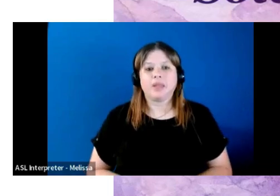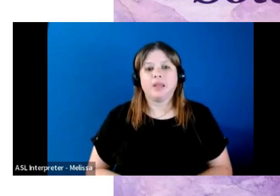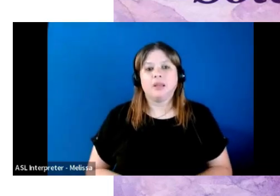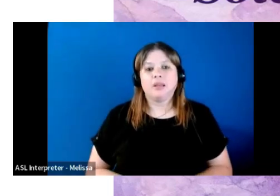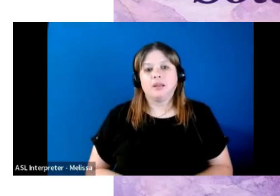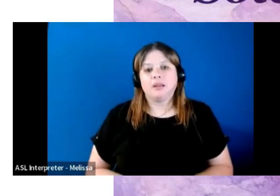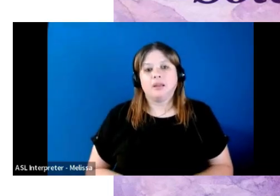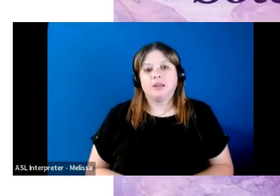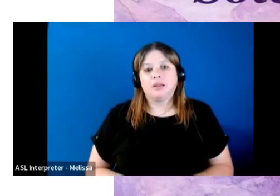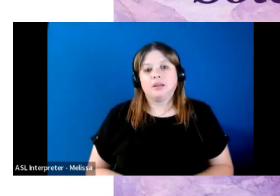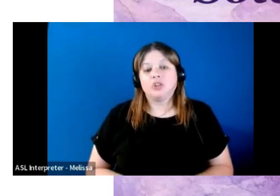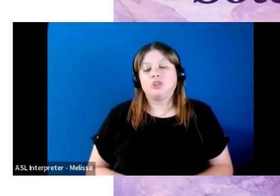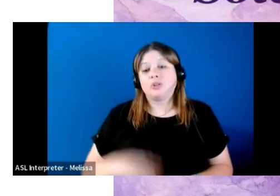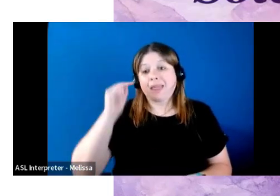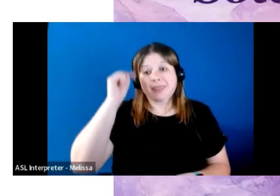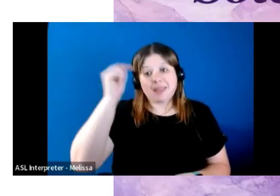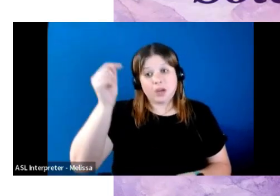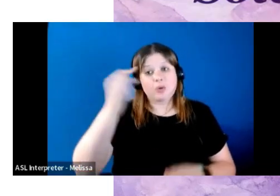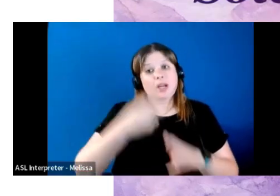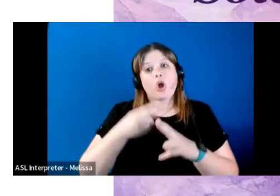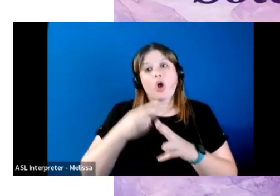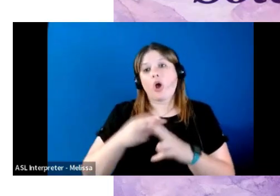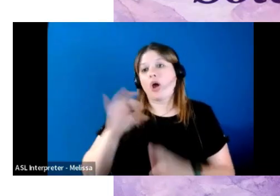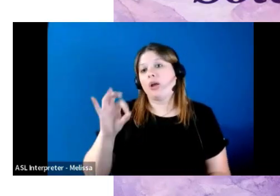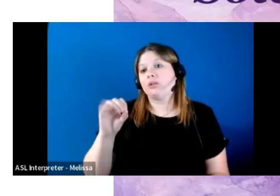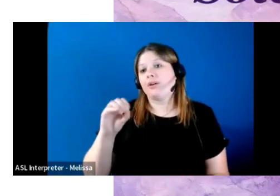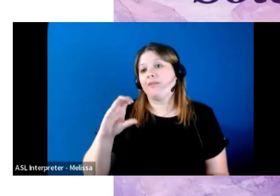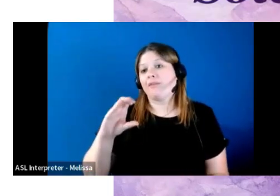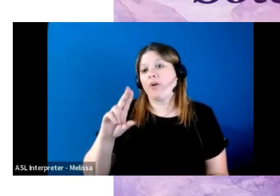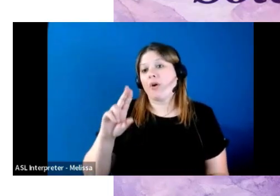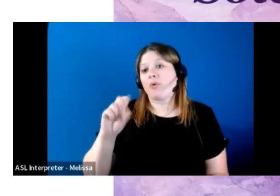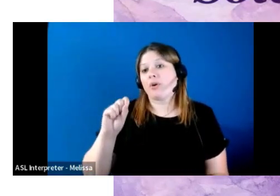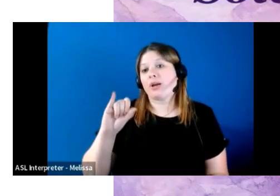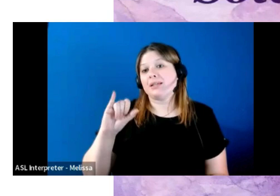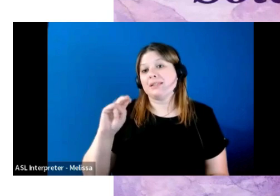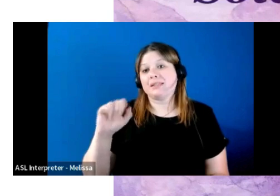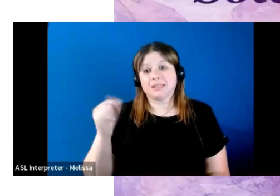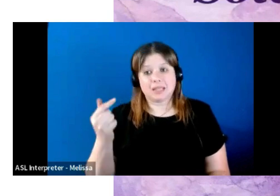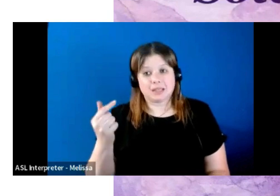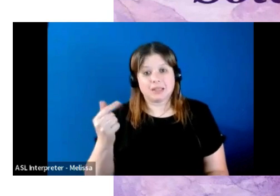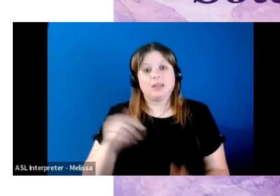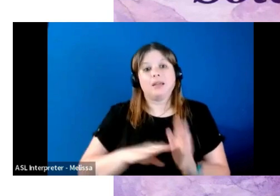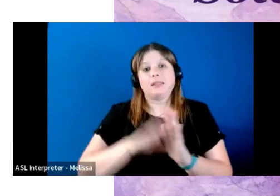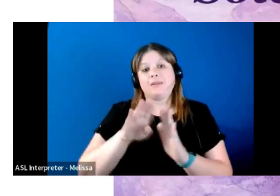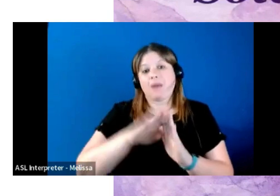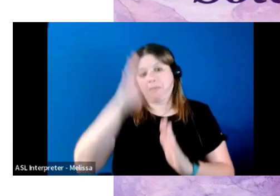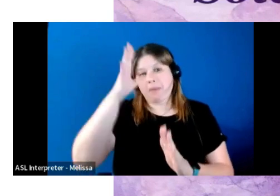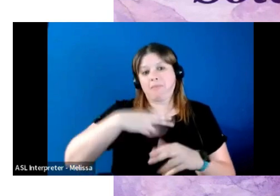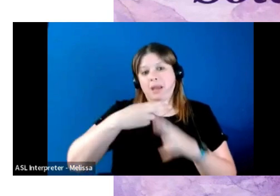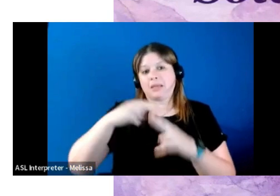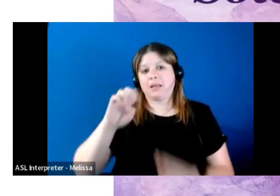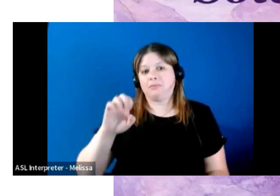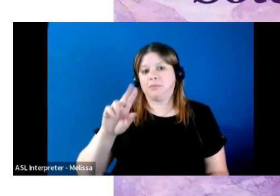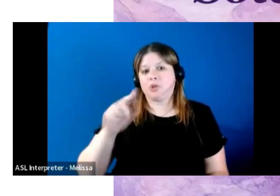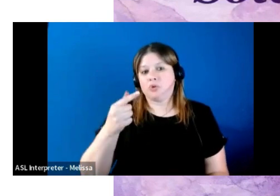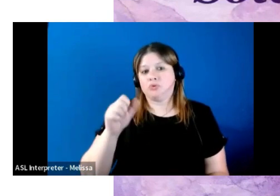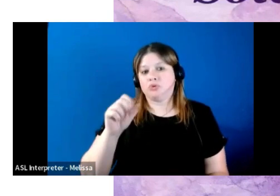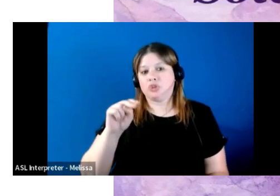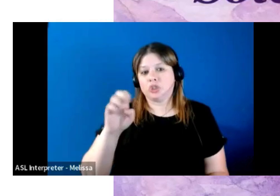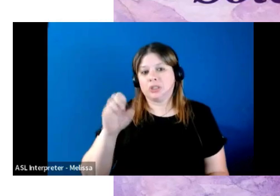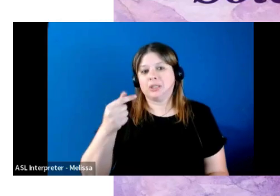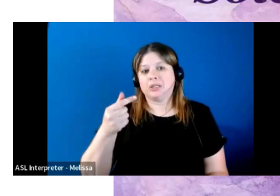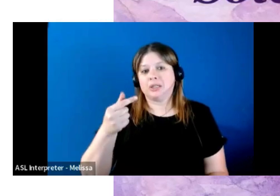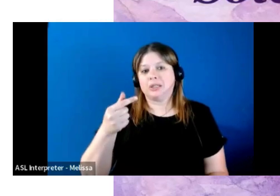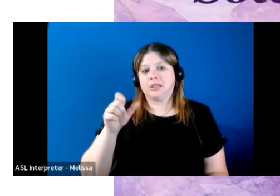a theory called focusing developed by Eugene Gendlin that invites us to consider